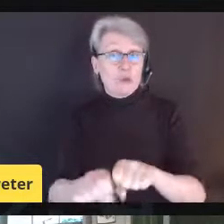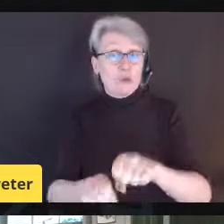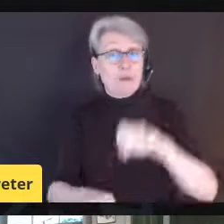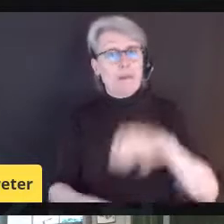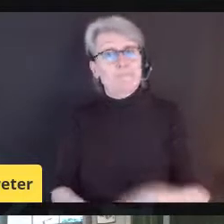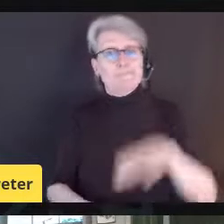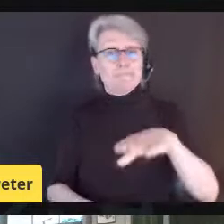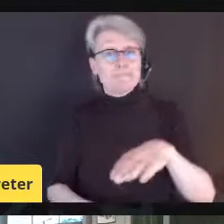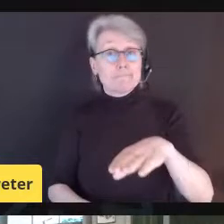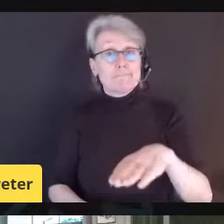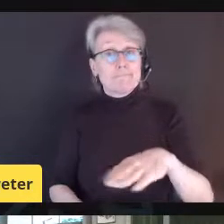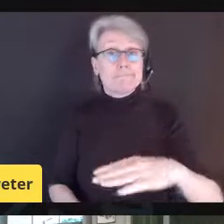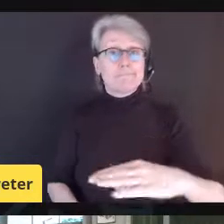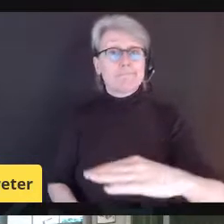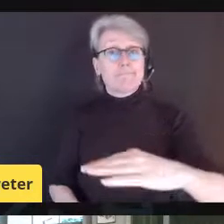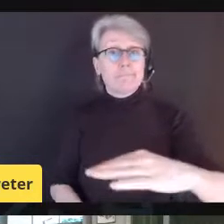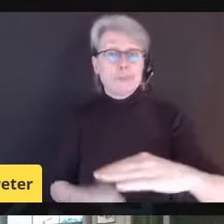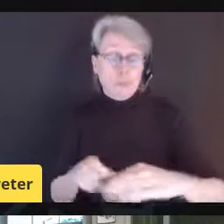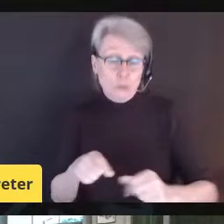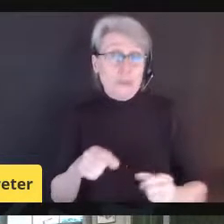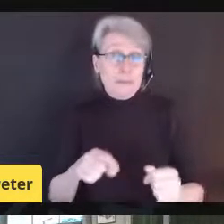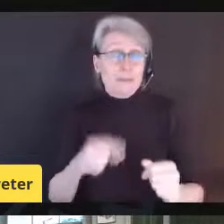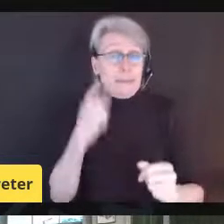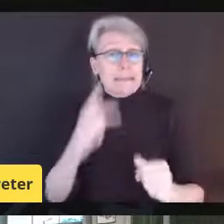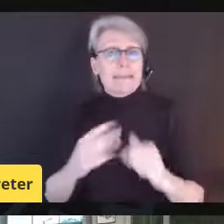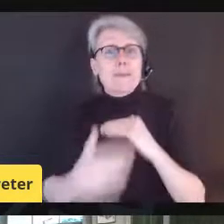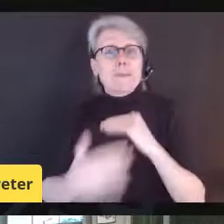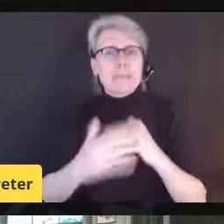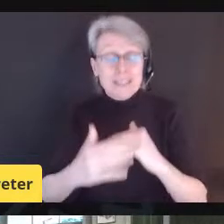up. So we can find it. So